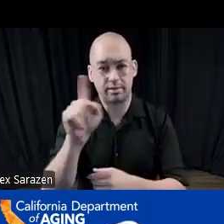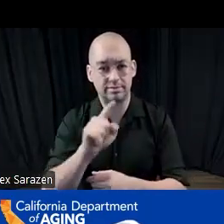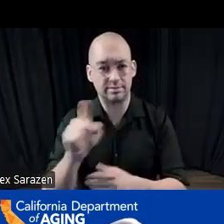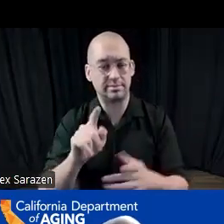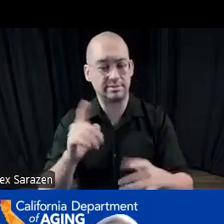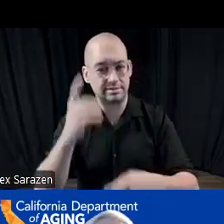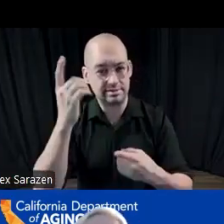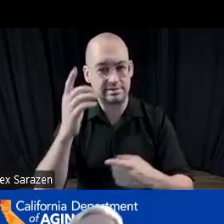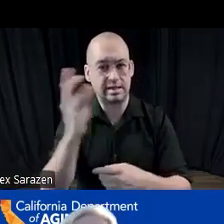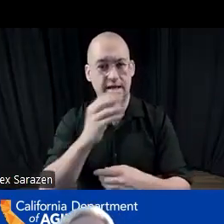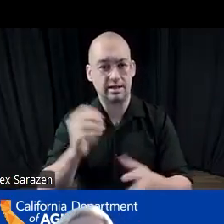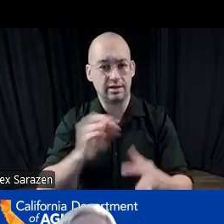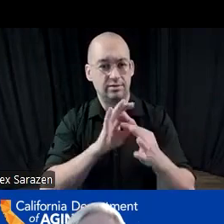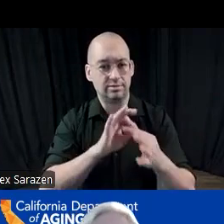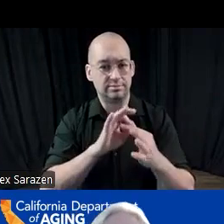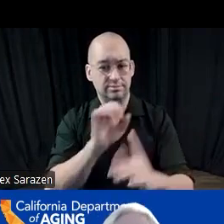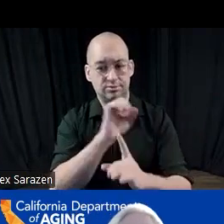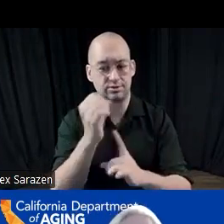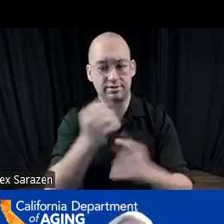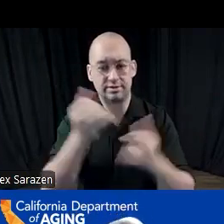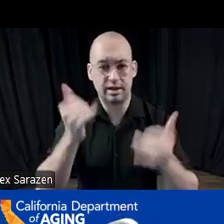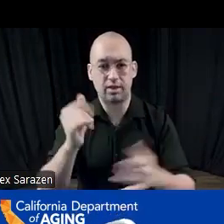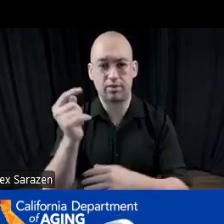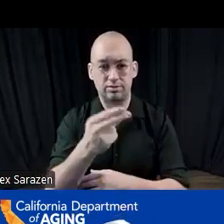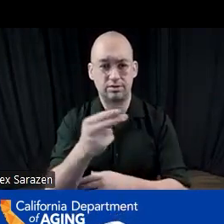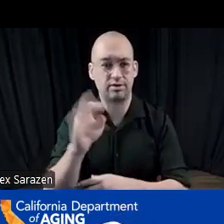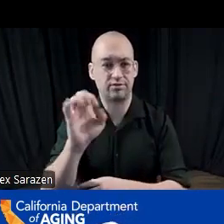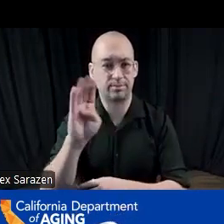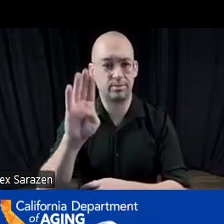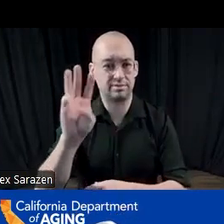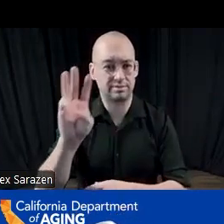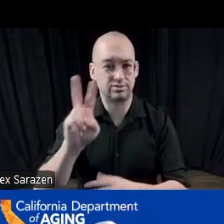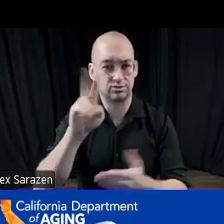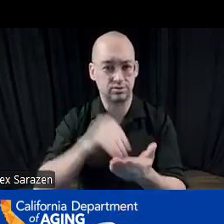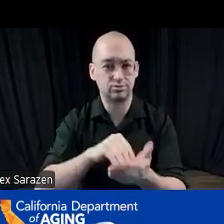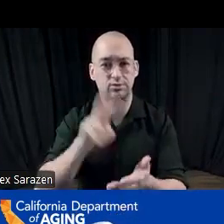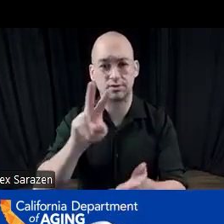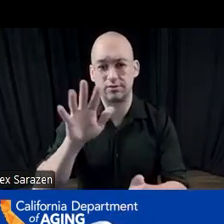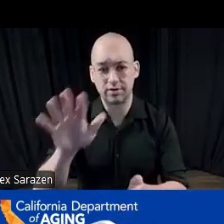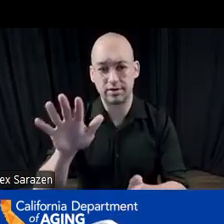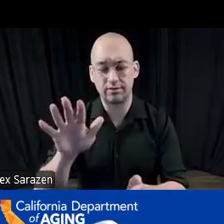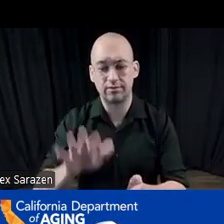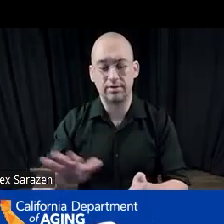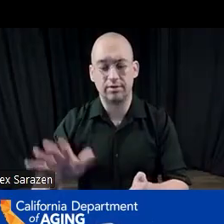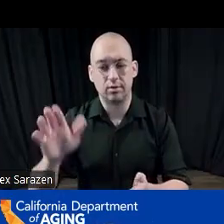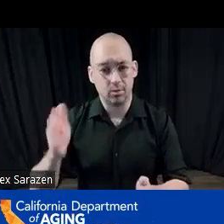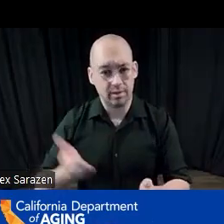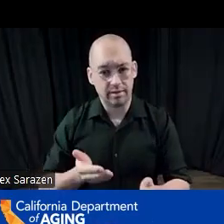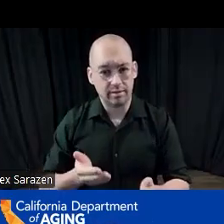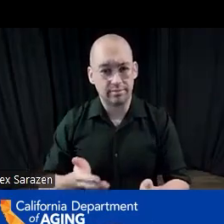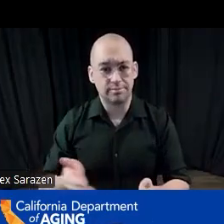Advisory Committee. Today is Thursday, February 6th, 2025. We welcome you in